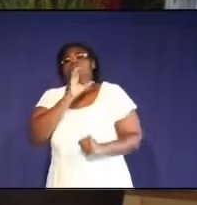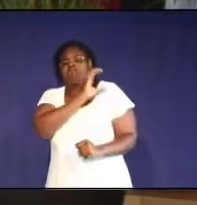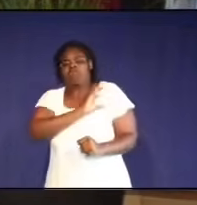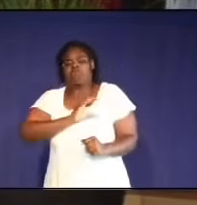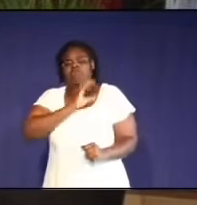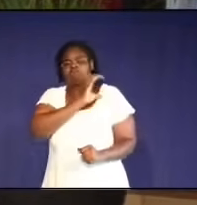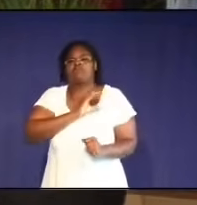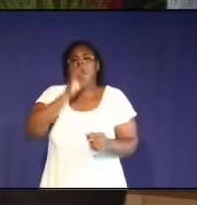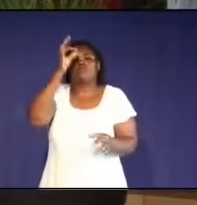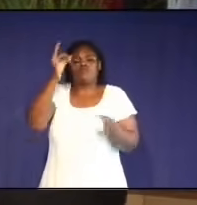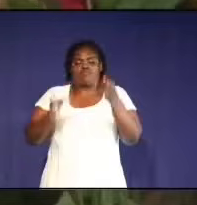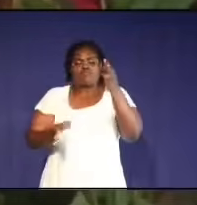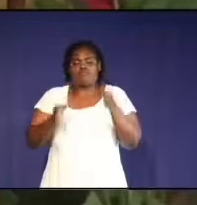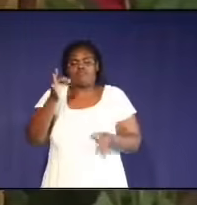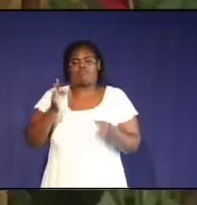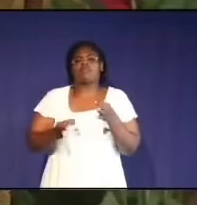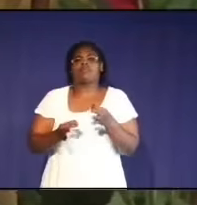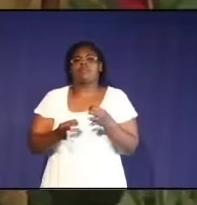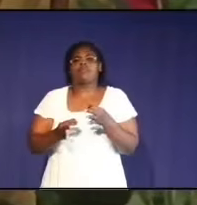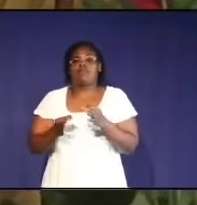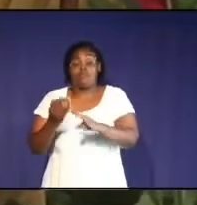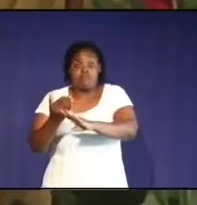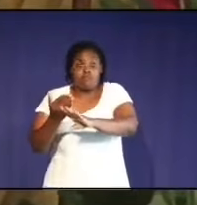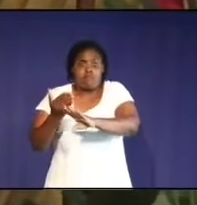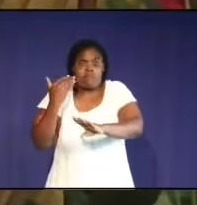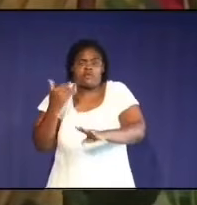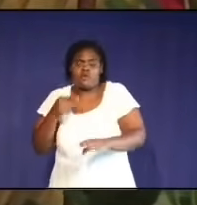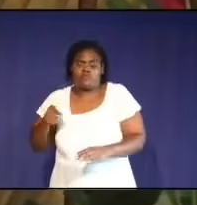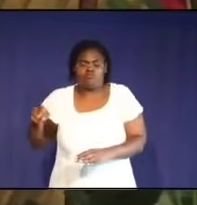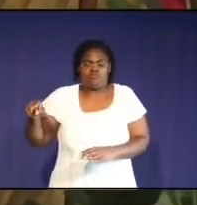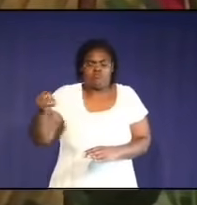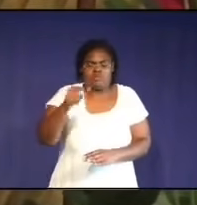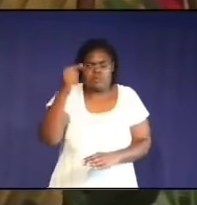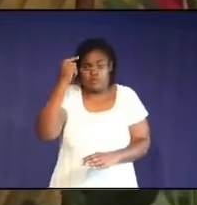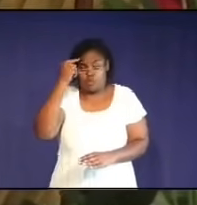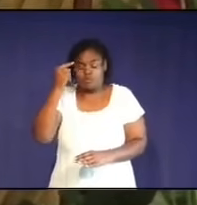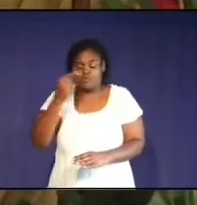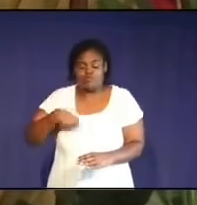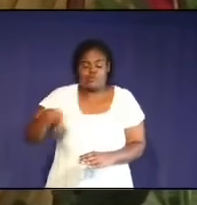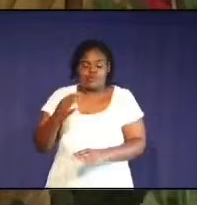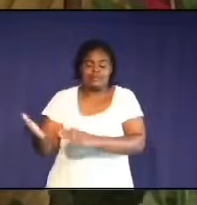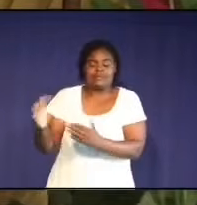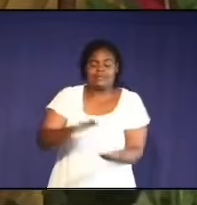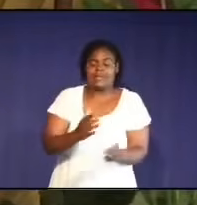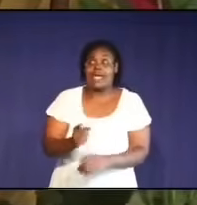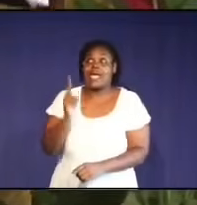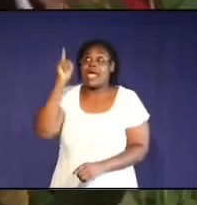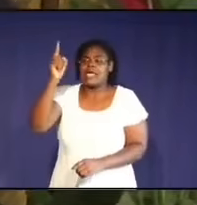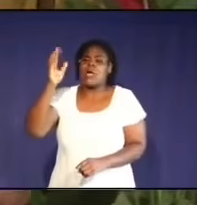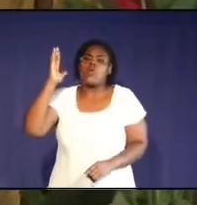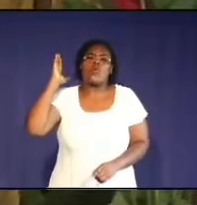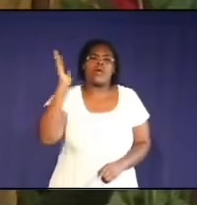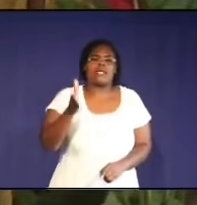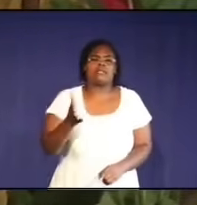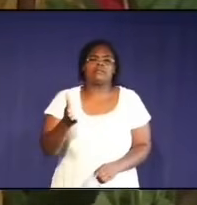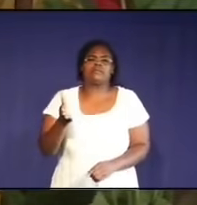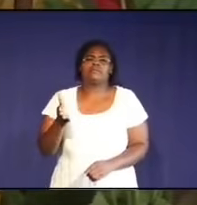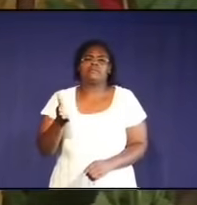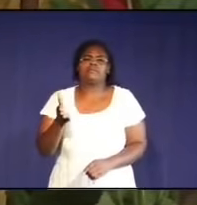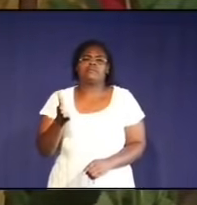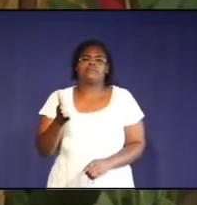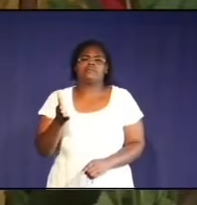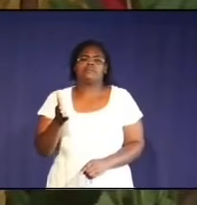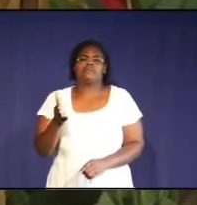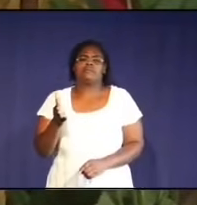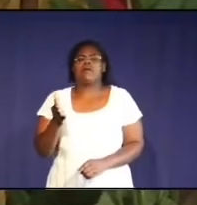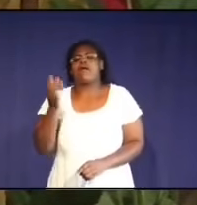you listening to me? Before you drop dead, he'll give you a chance to understand